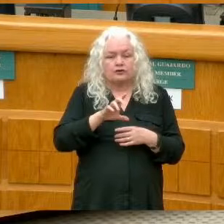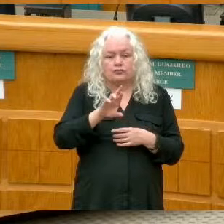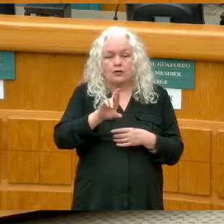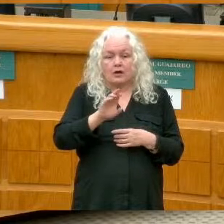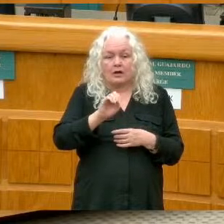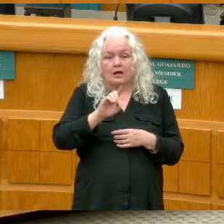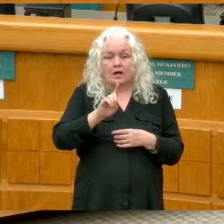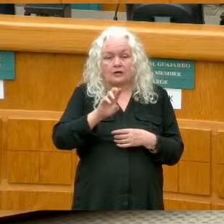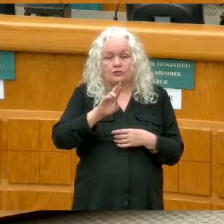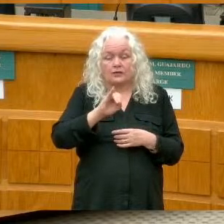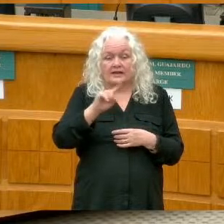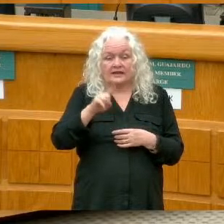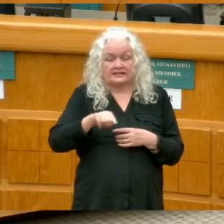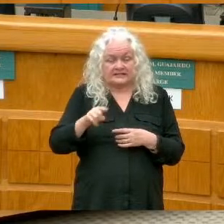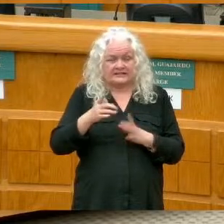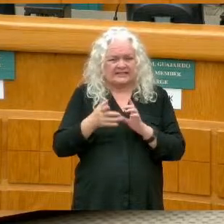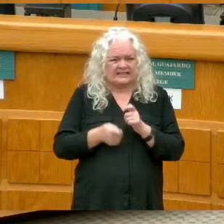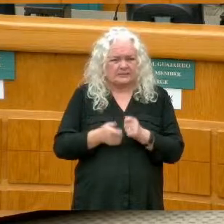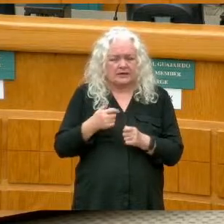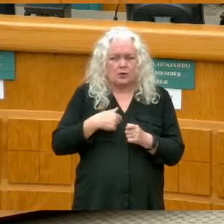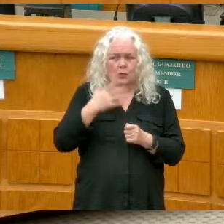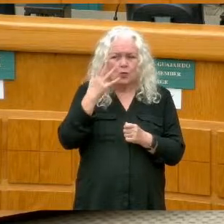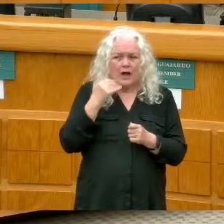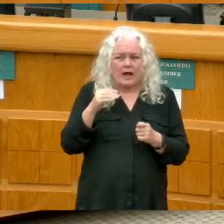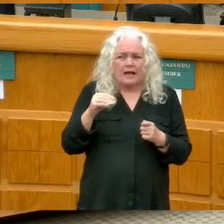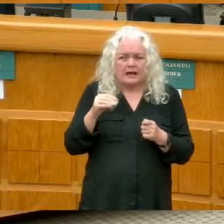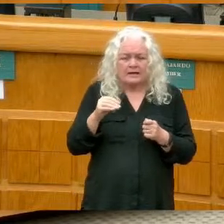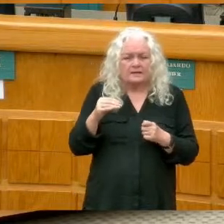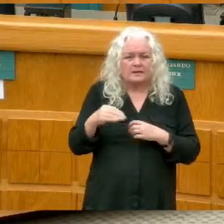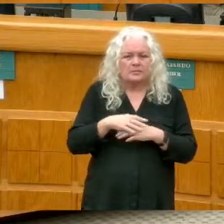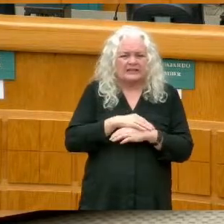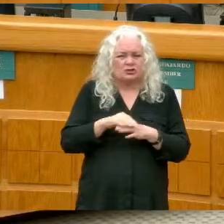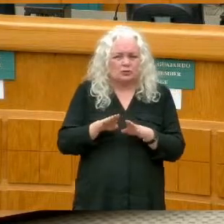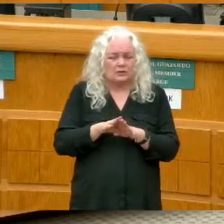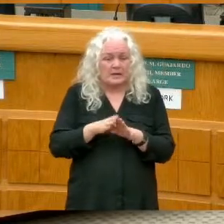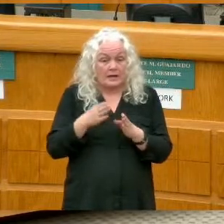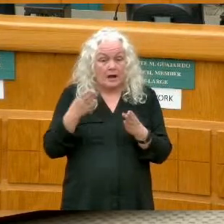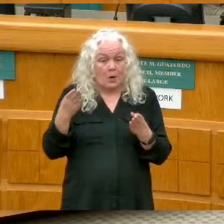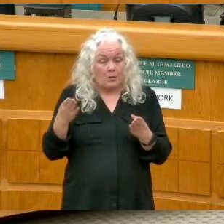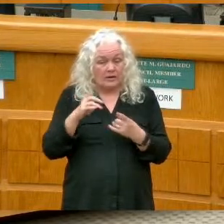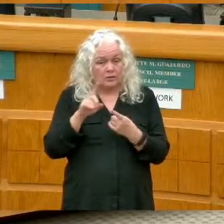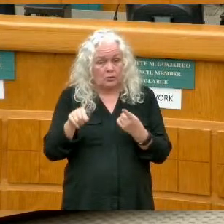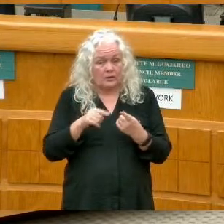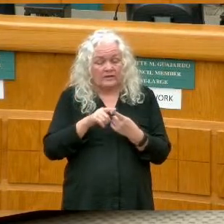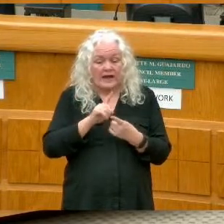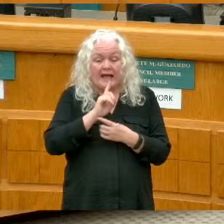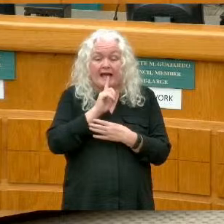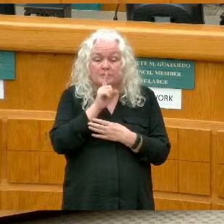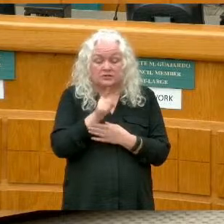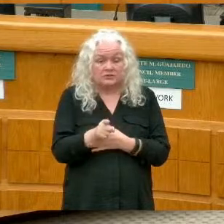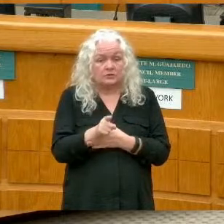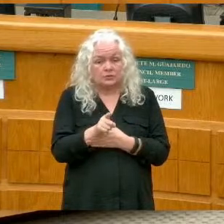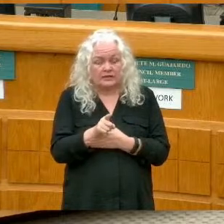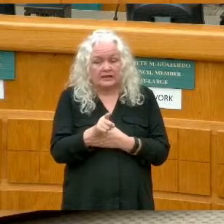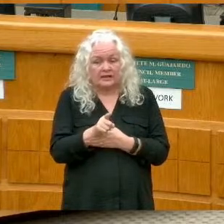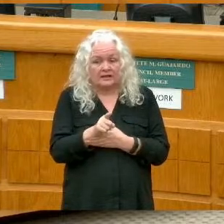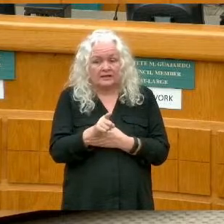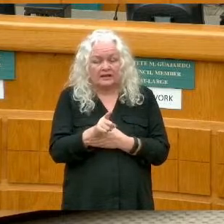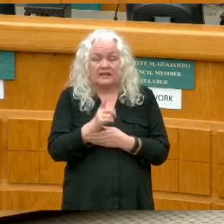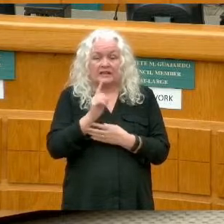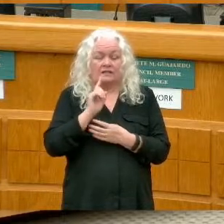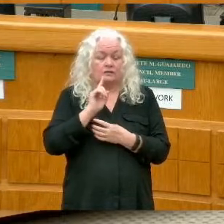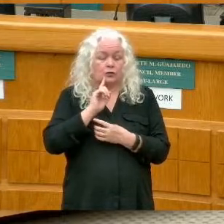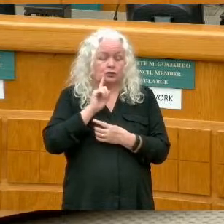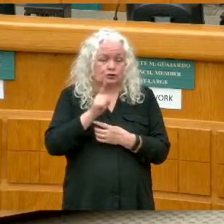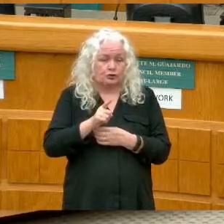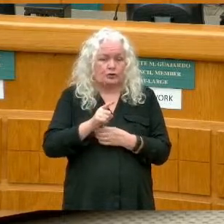me. She wanted to know why the beaches would be open when there was absolutely a certainty that